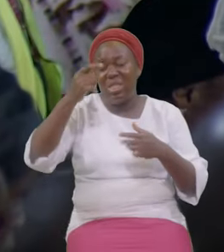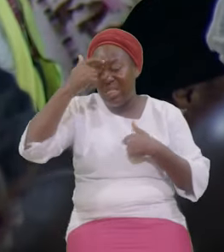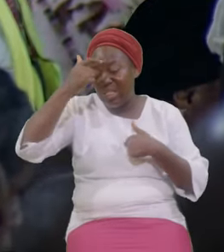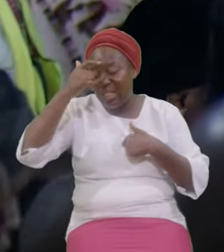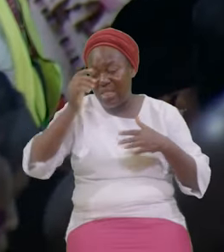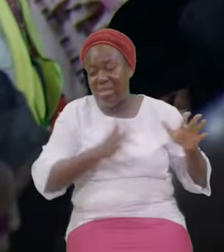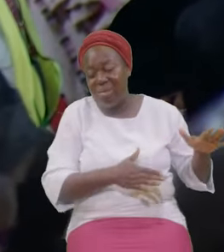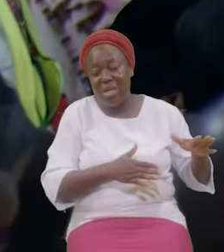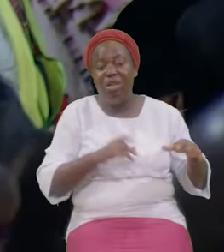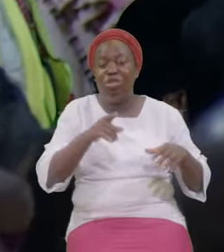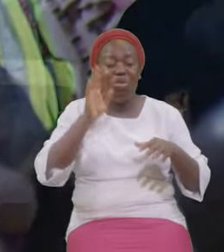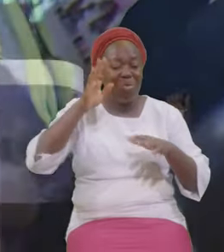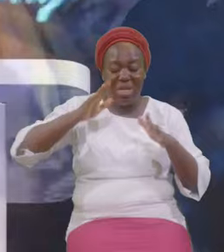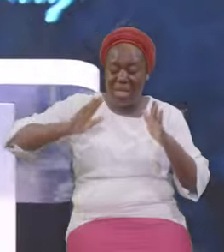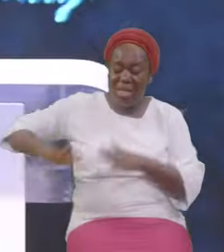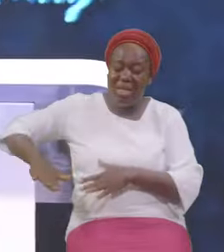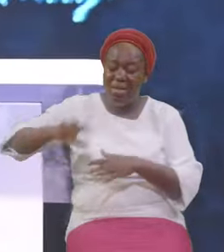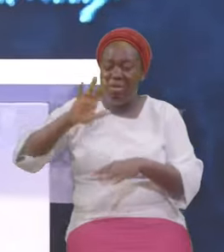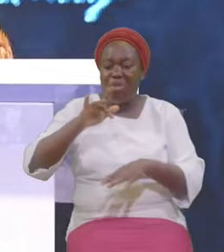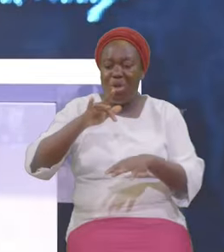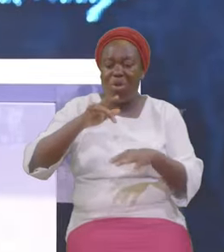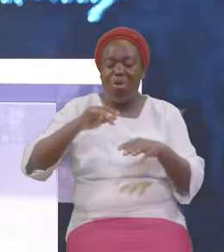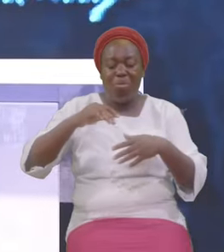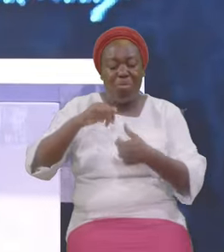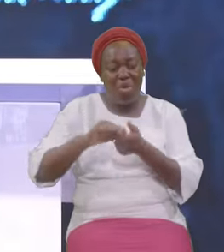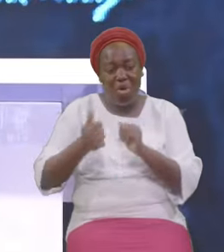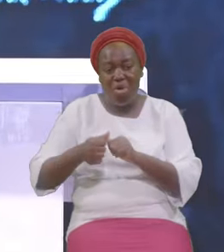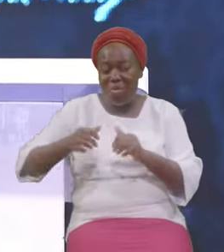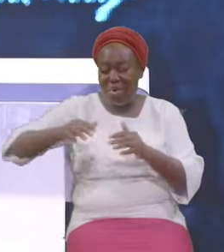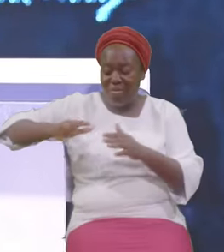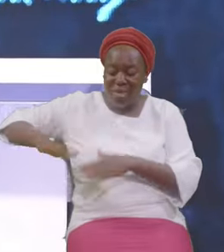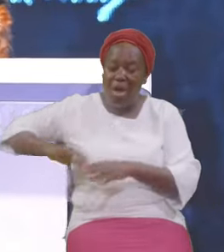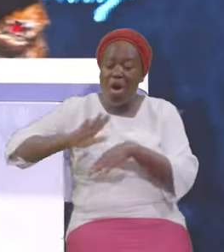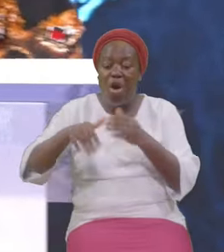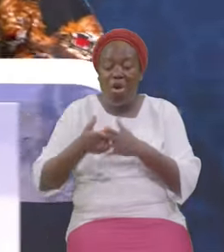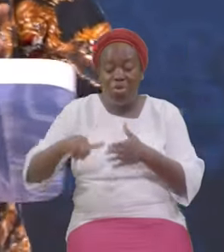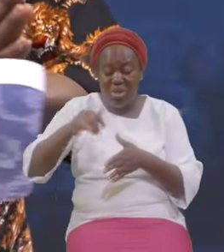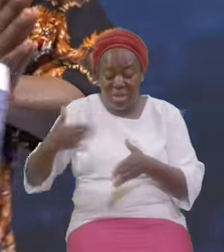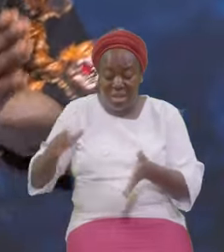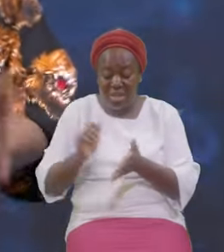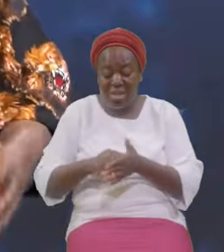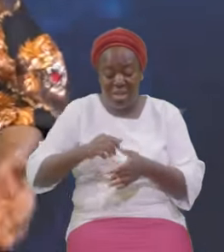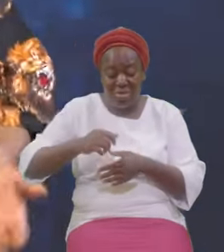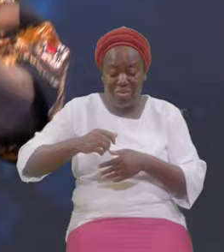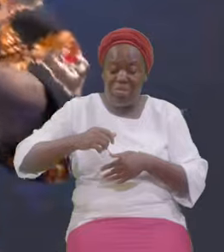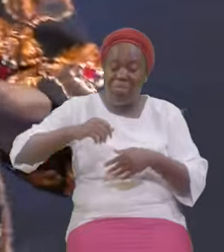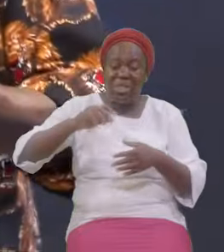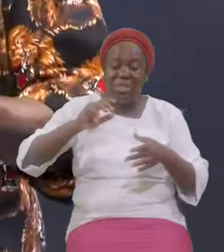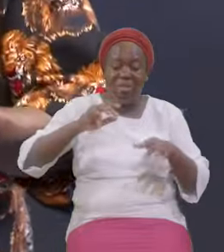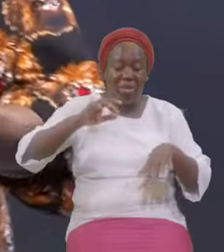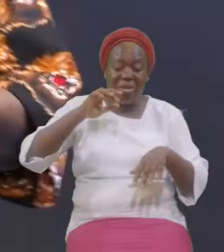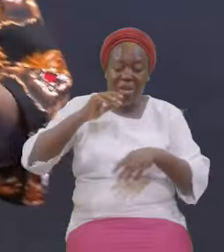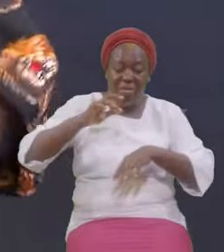your torments behind. And all those things that have tormented your life tonight, when you rise